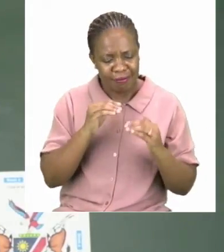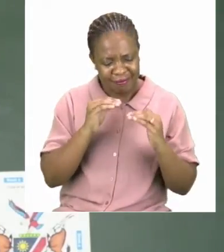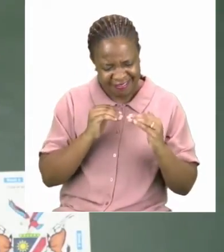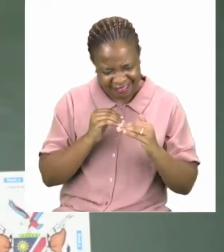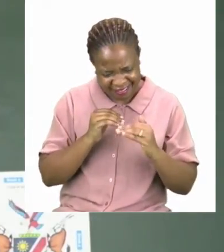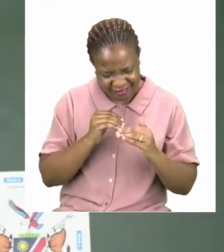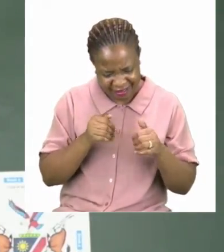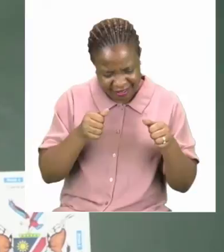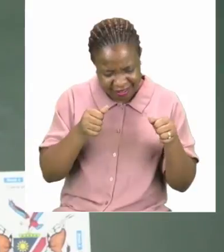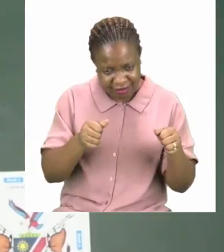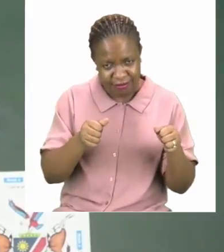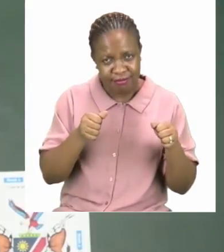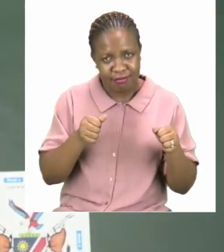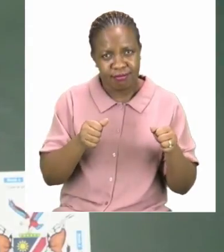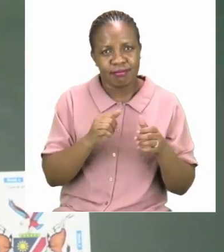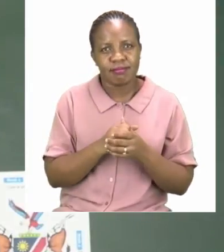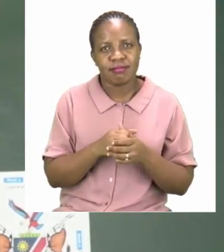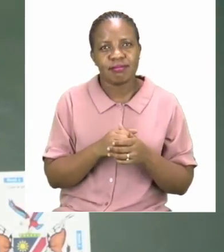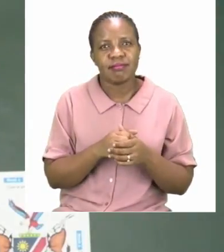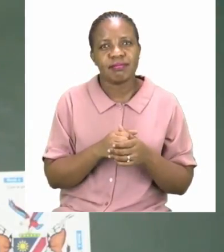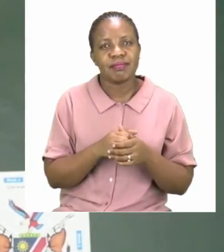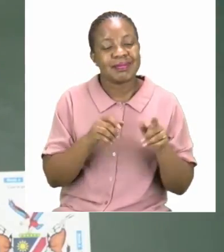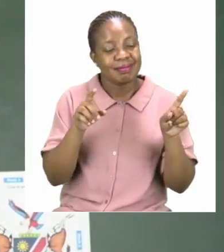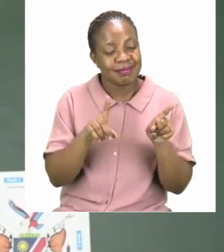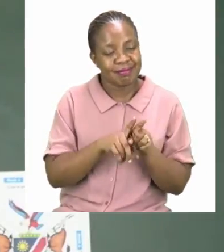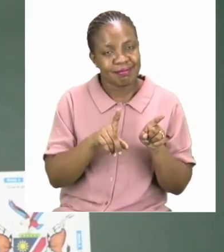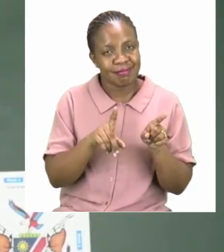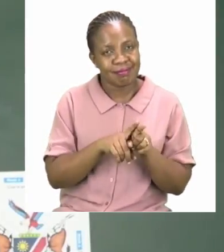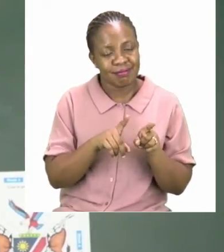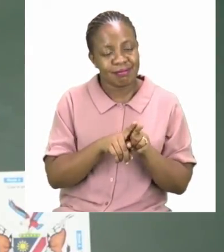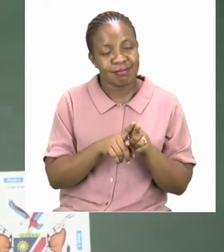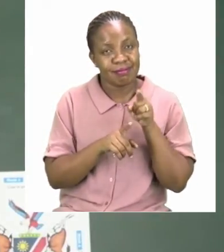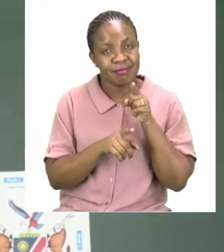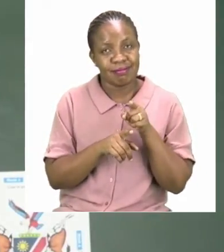Yes, so I'm going to paste it here at the bottom.